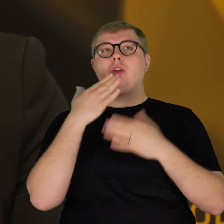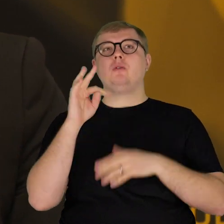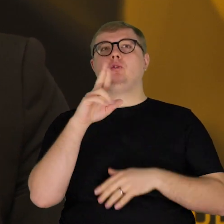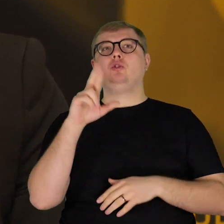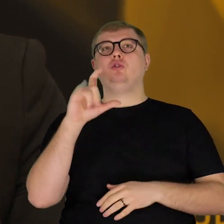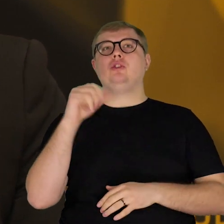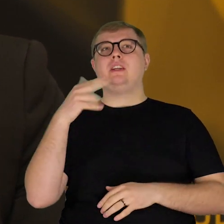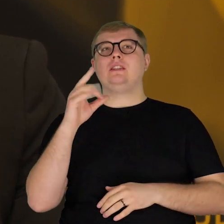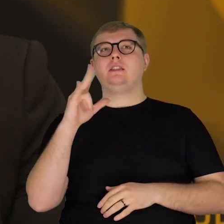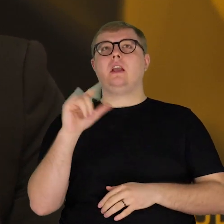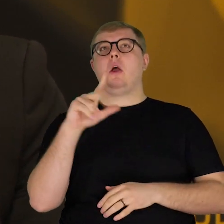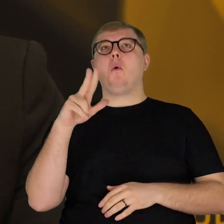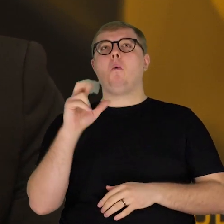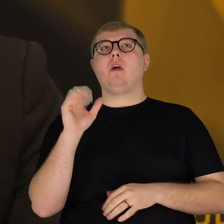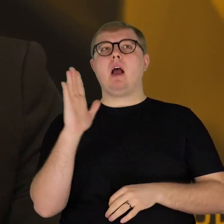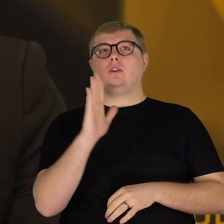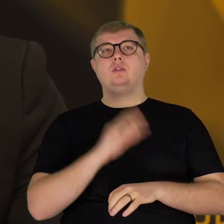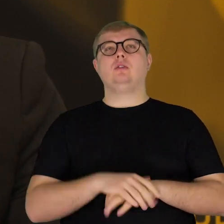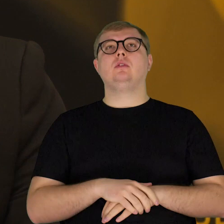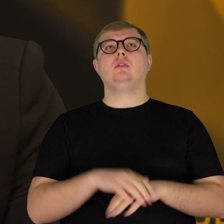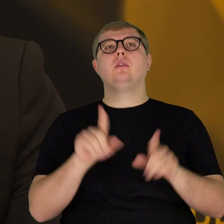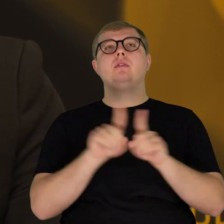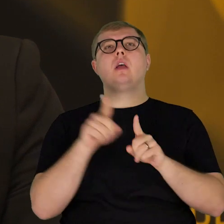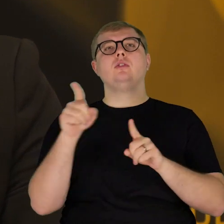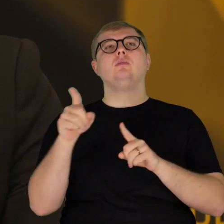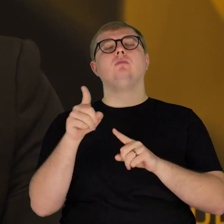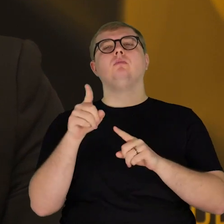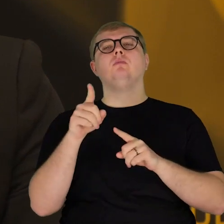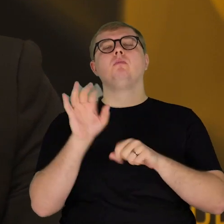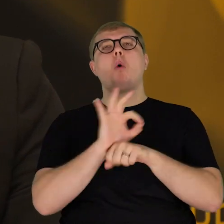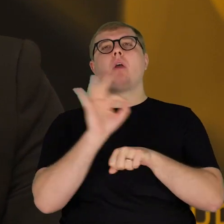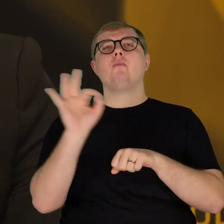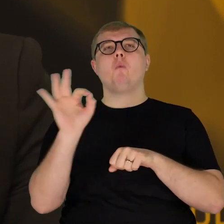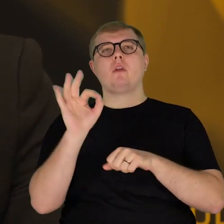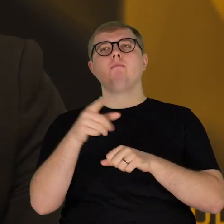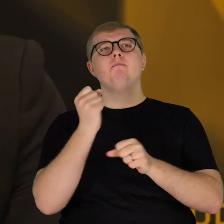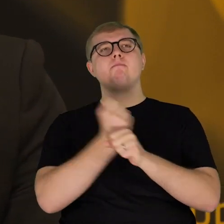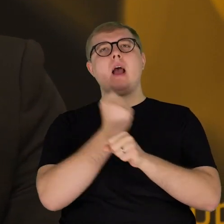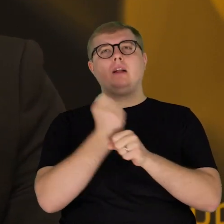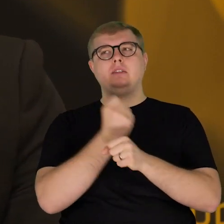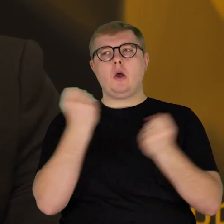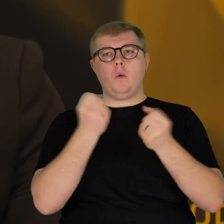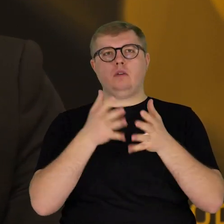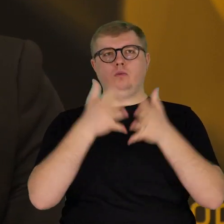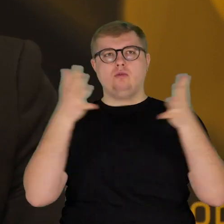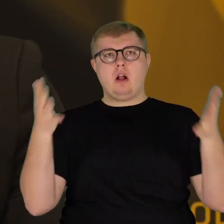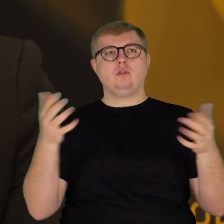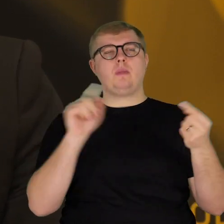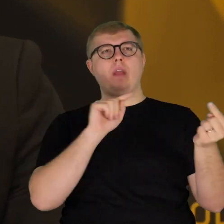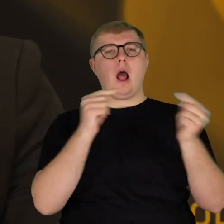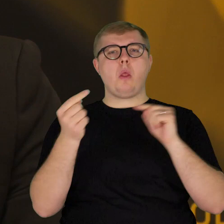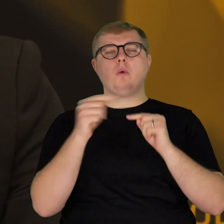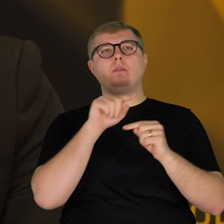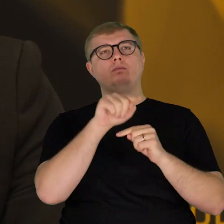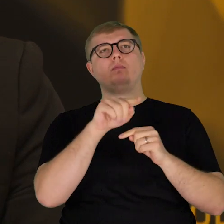Dom Utopii, which is a work based on an extensive artistic and research dialogue led by